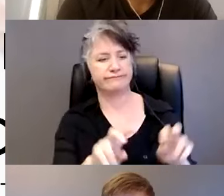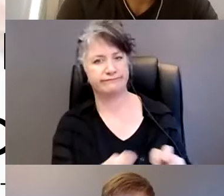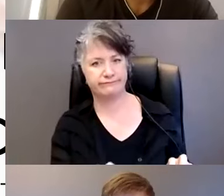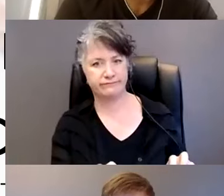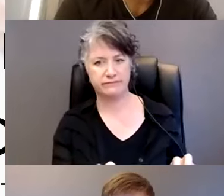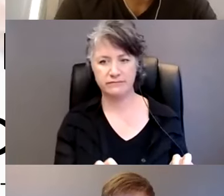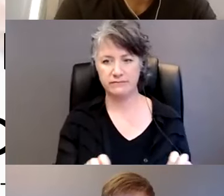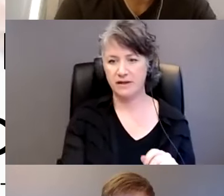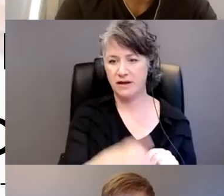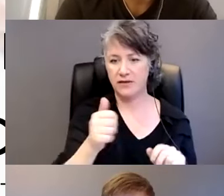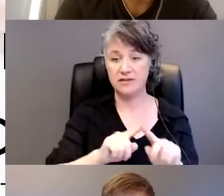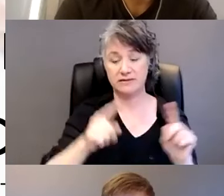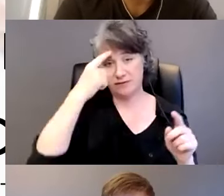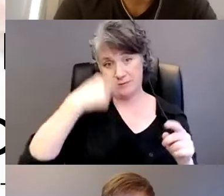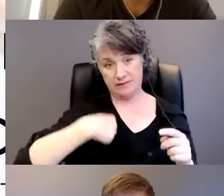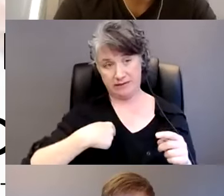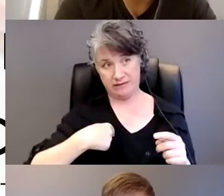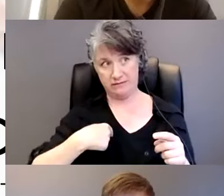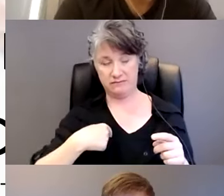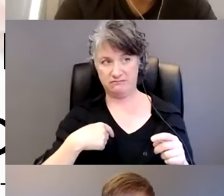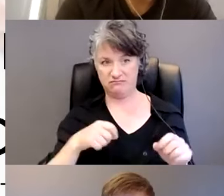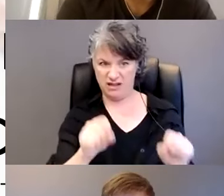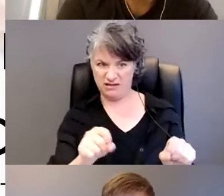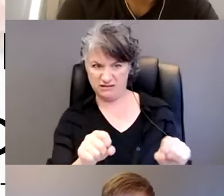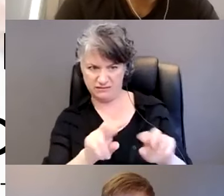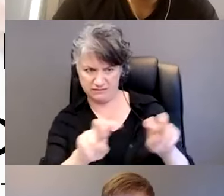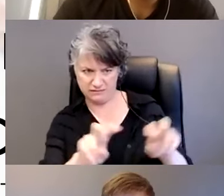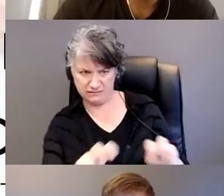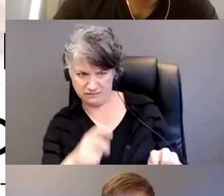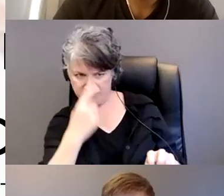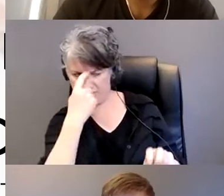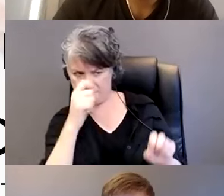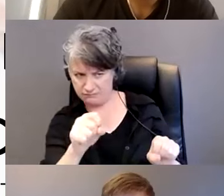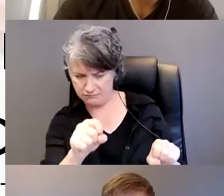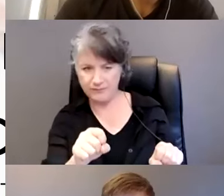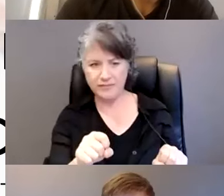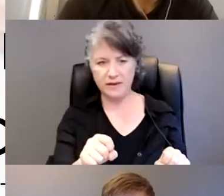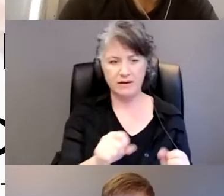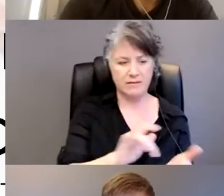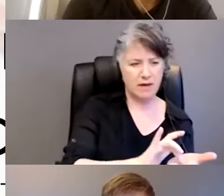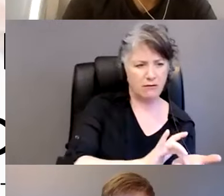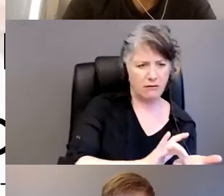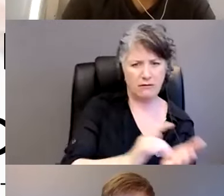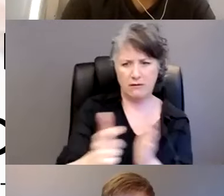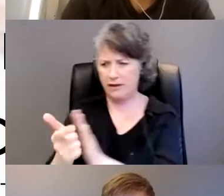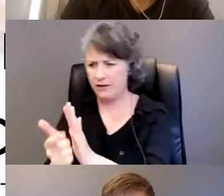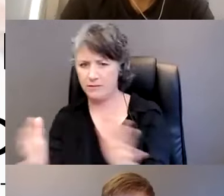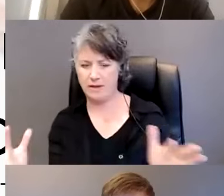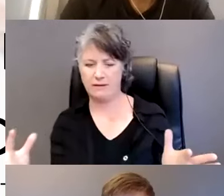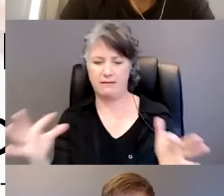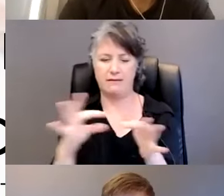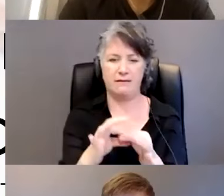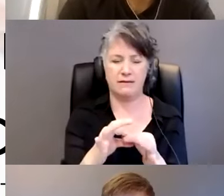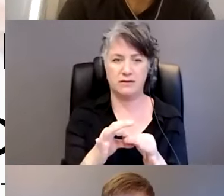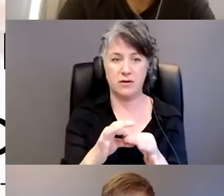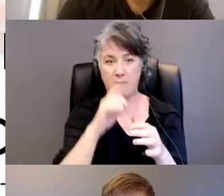me as a capacity assessor, I bridge that gap between the medical and legal. And so I don't need